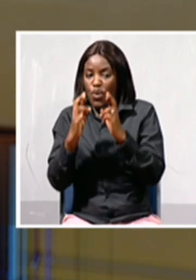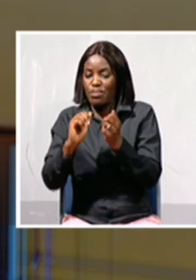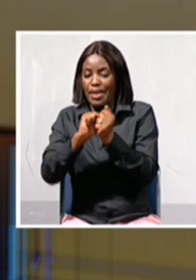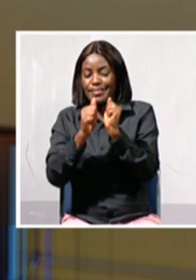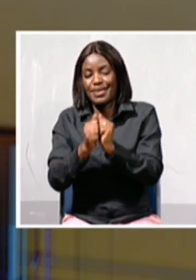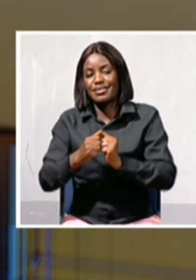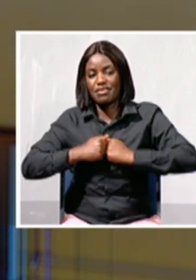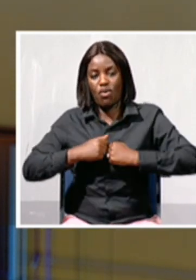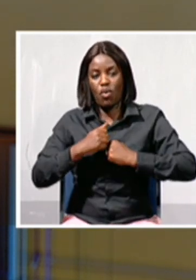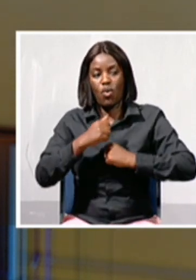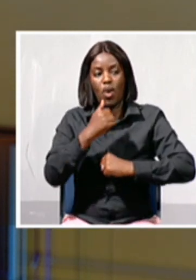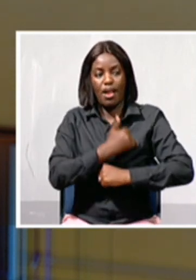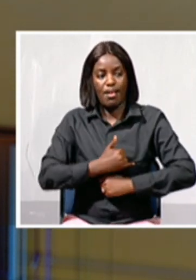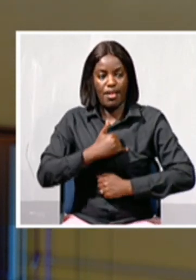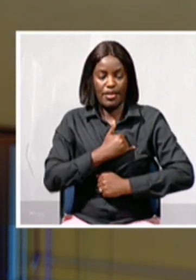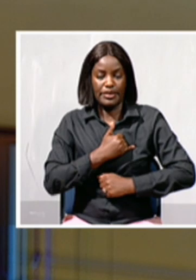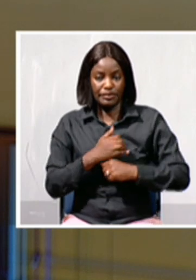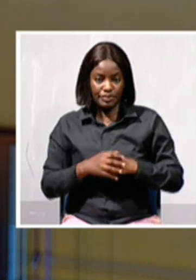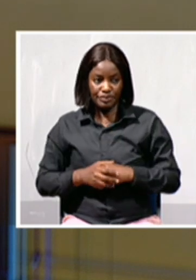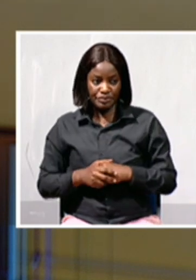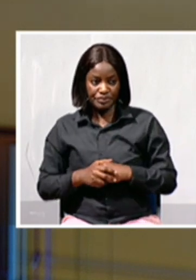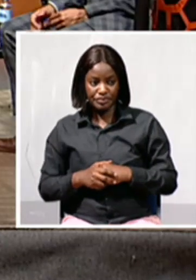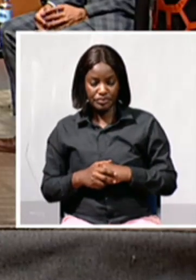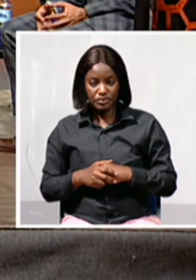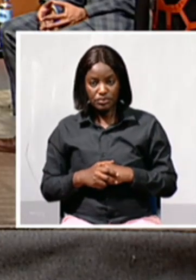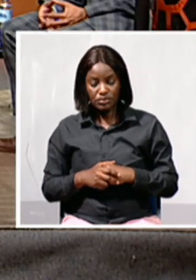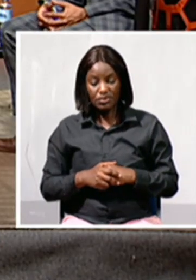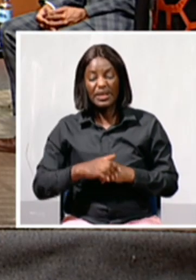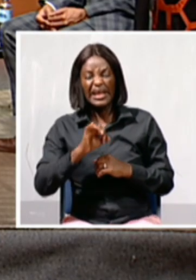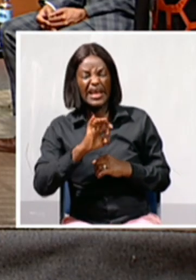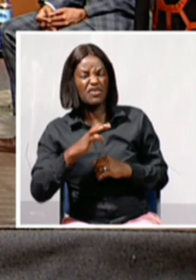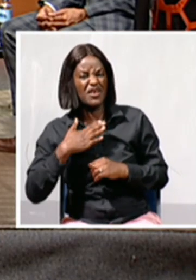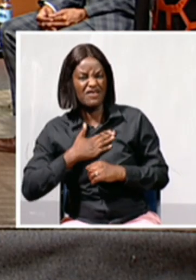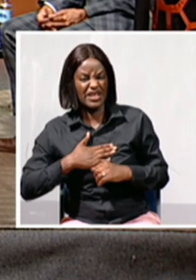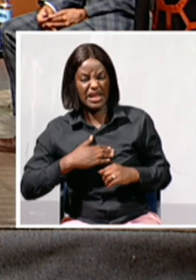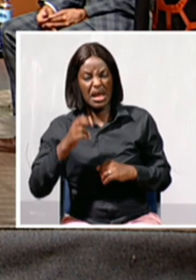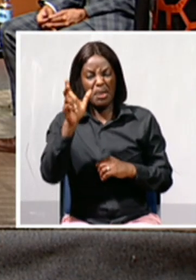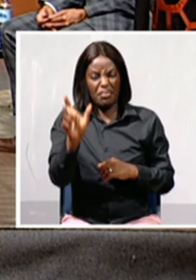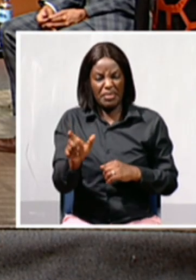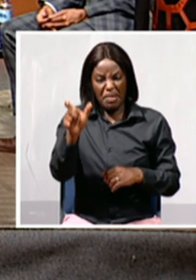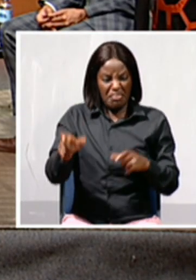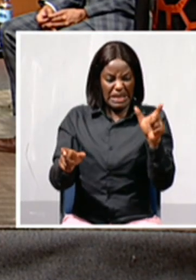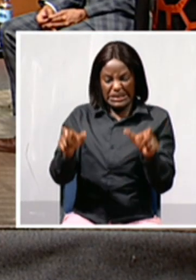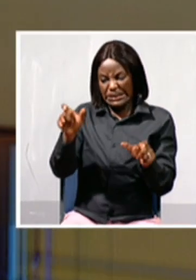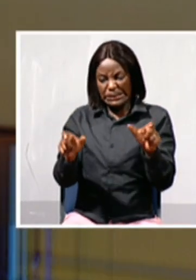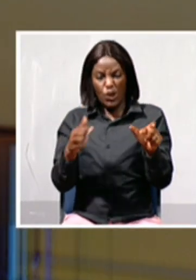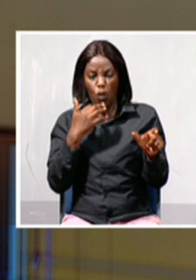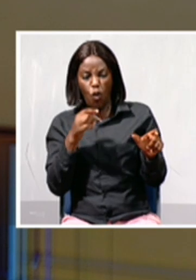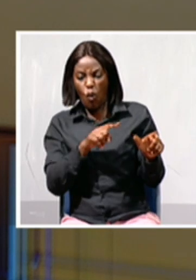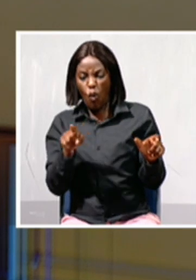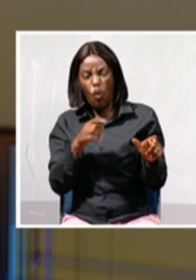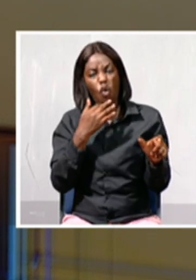about democracy. And if we are not convinced that there's a better alternative, as you put it? Then you stand in yourself and be an